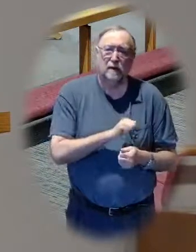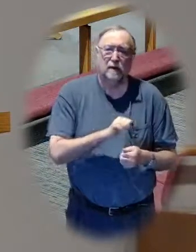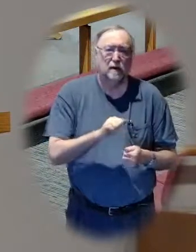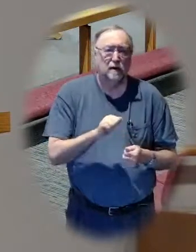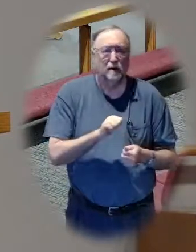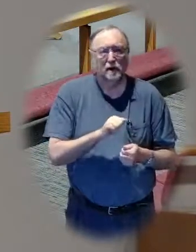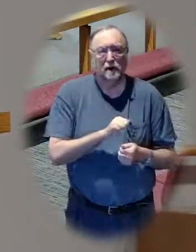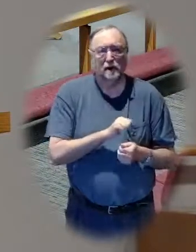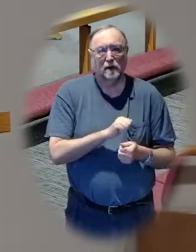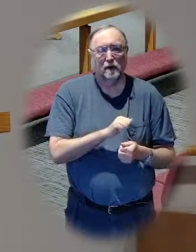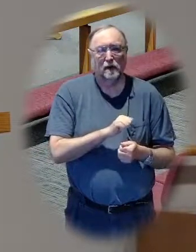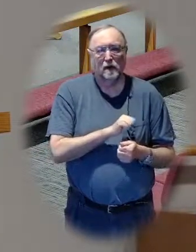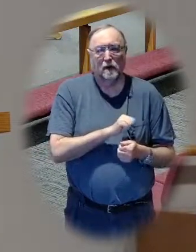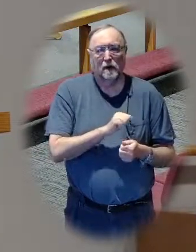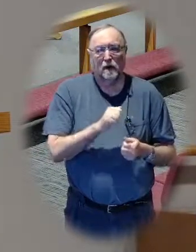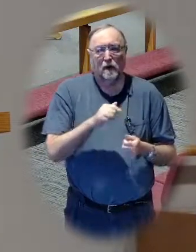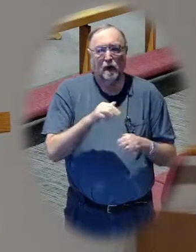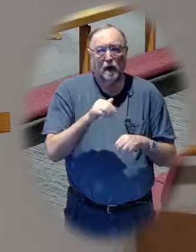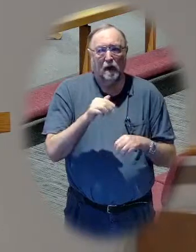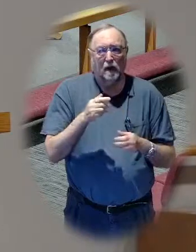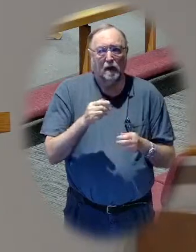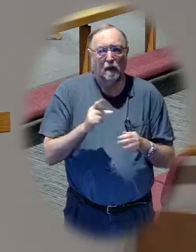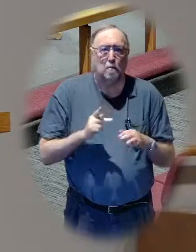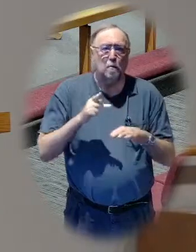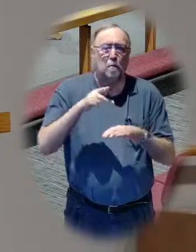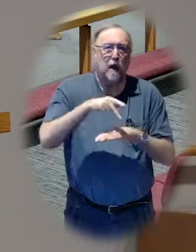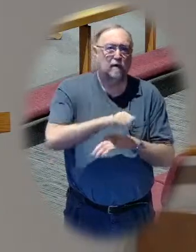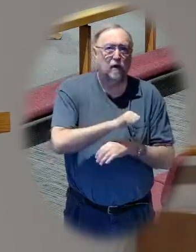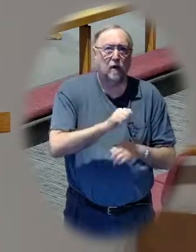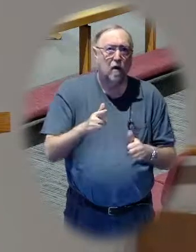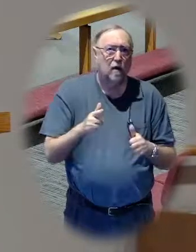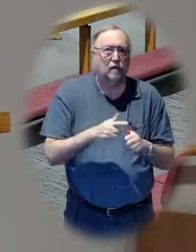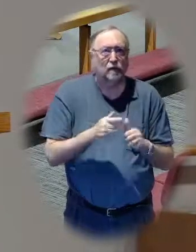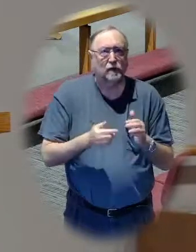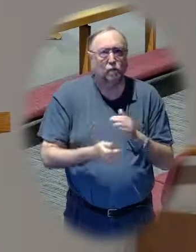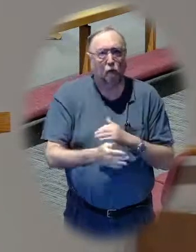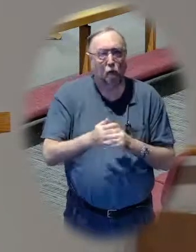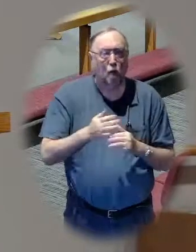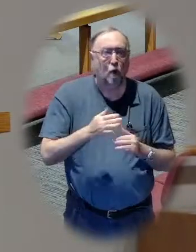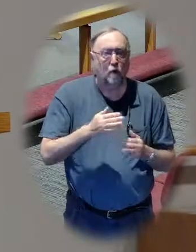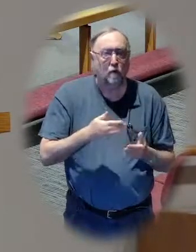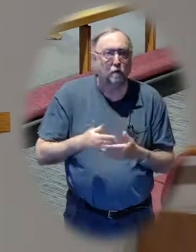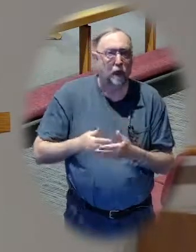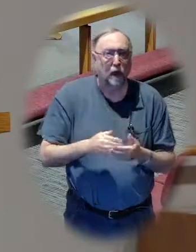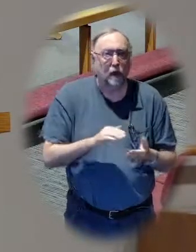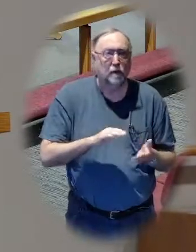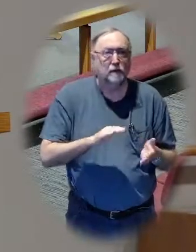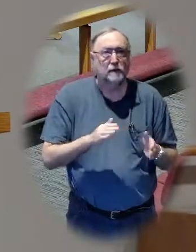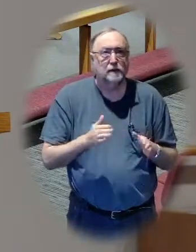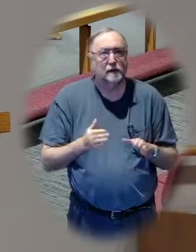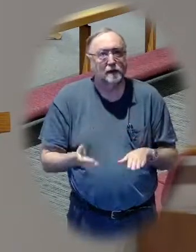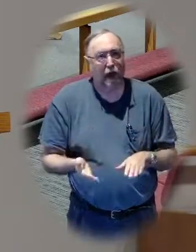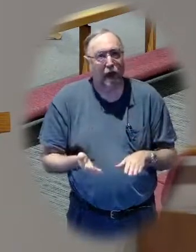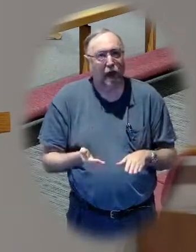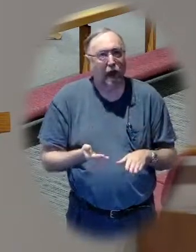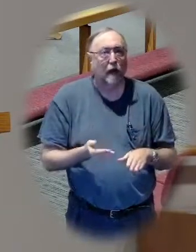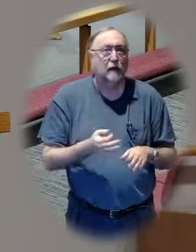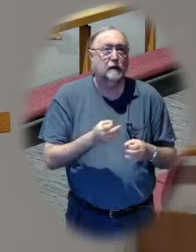died unless they were redeemed, unless the lamb was slaughtered for